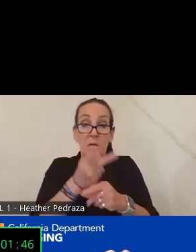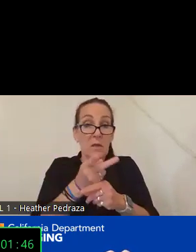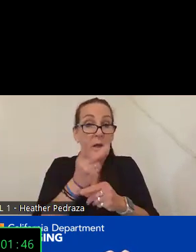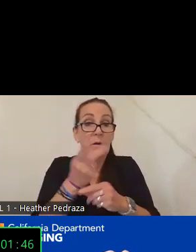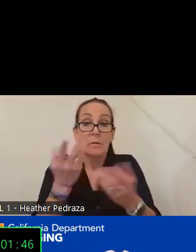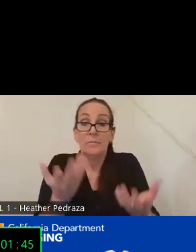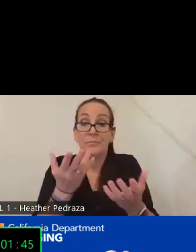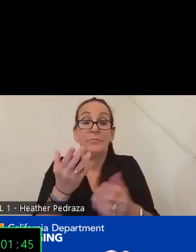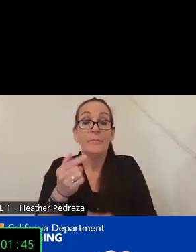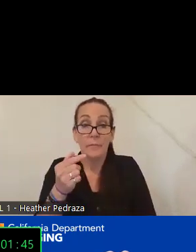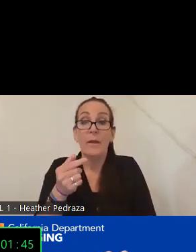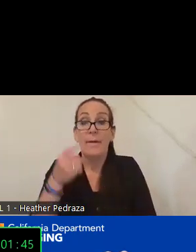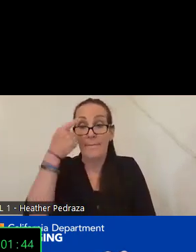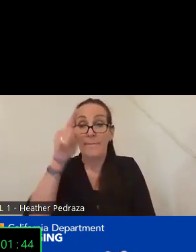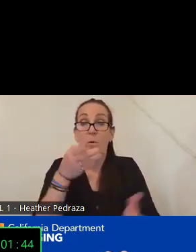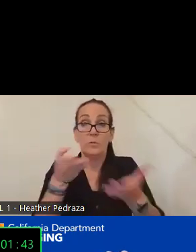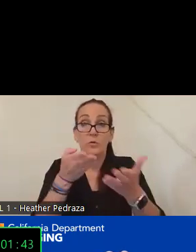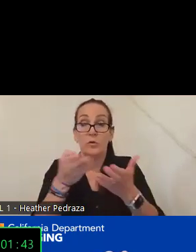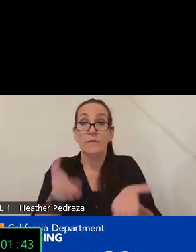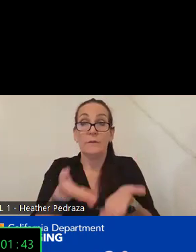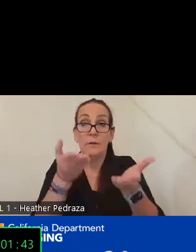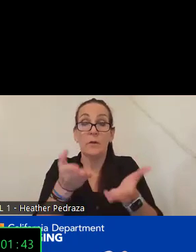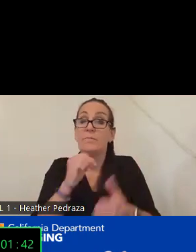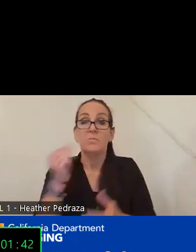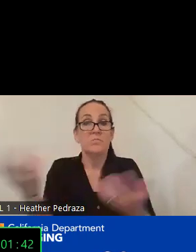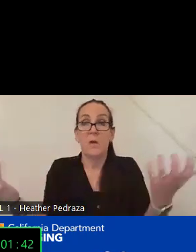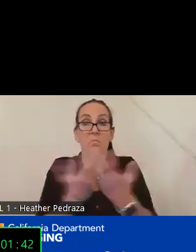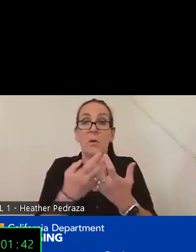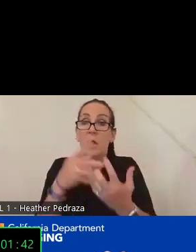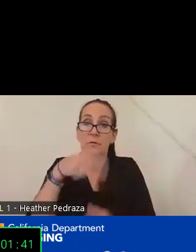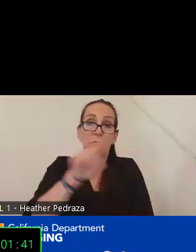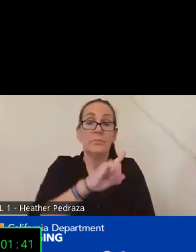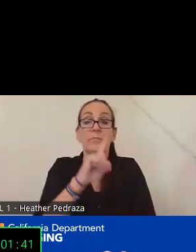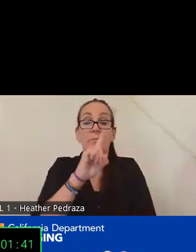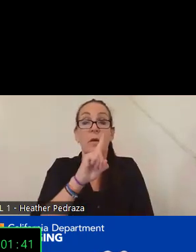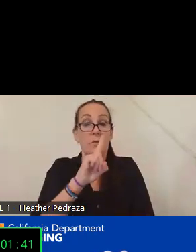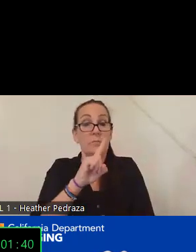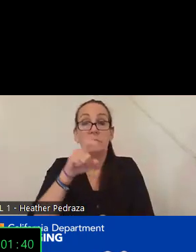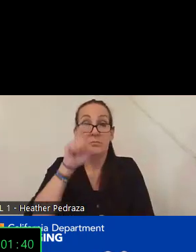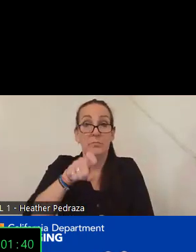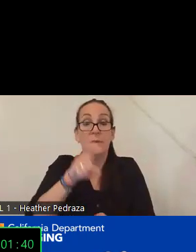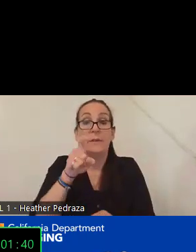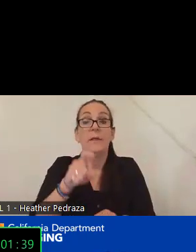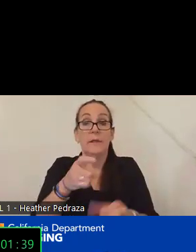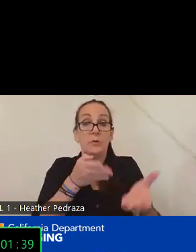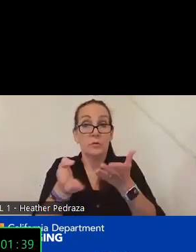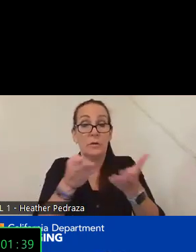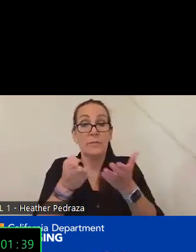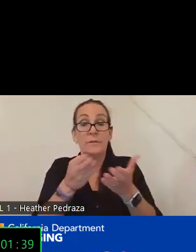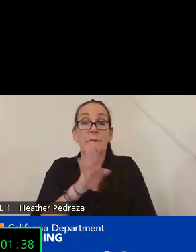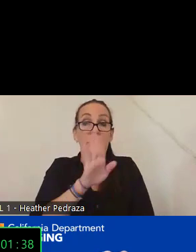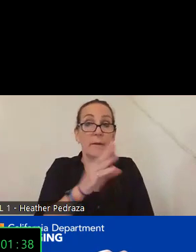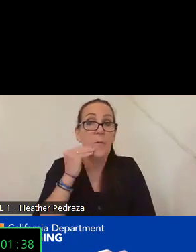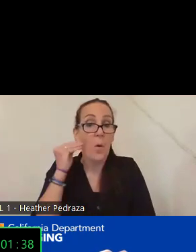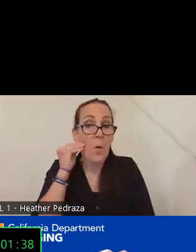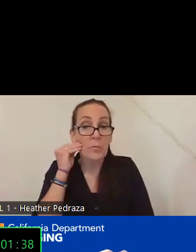for service delivery, which does not align with the needs or rights of individuals who are entitled to receive services in their own homes